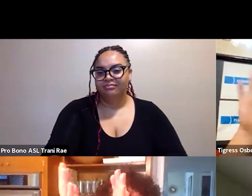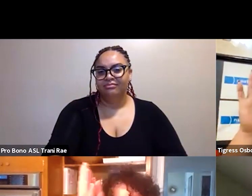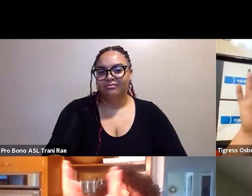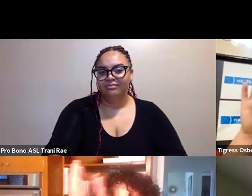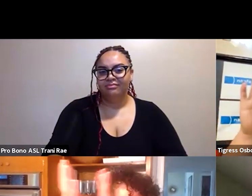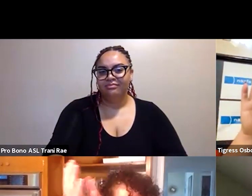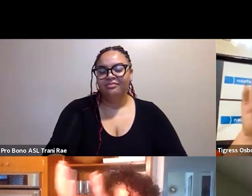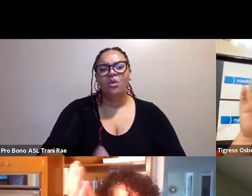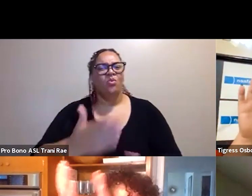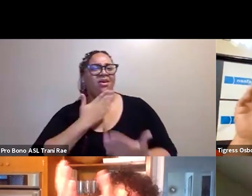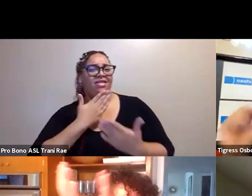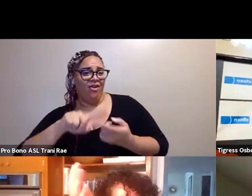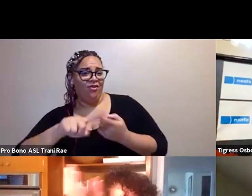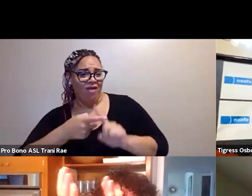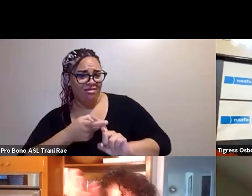Thank you, friends.